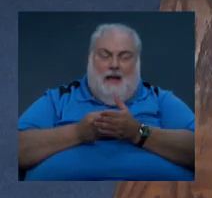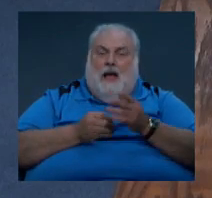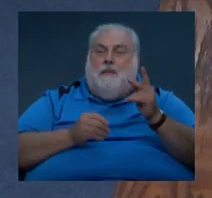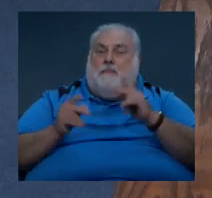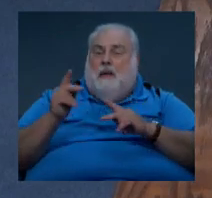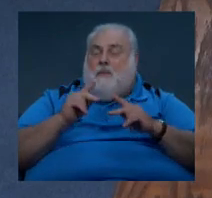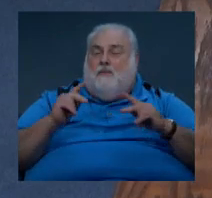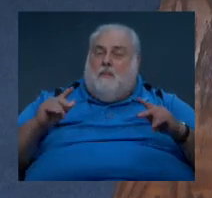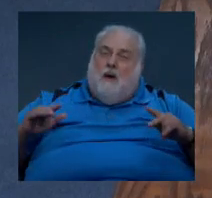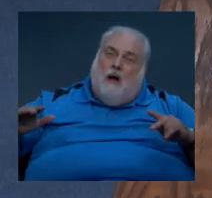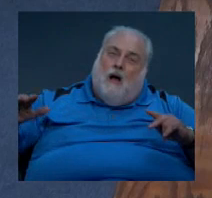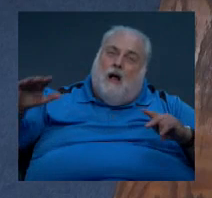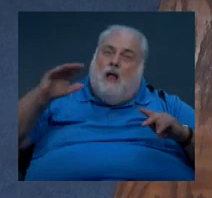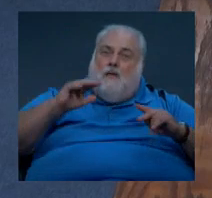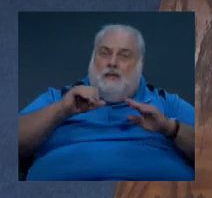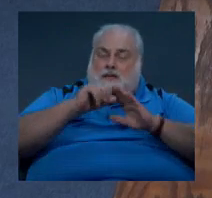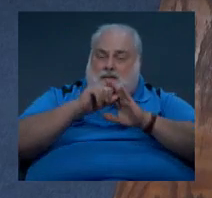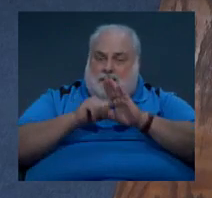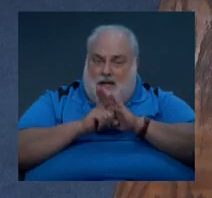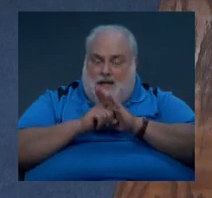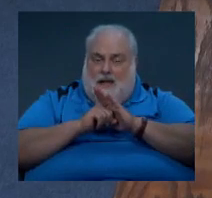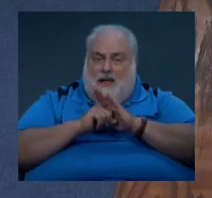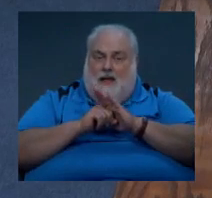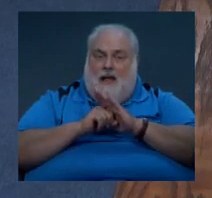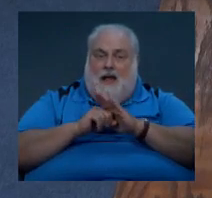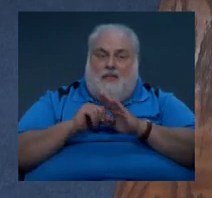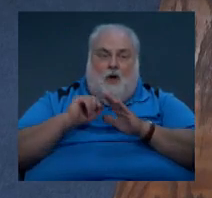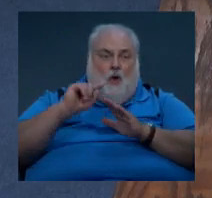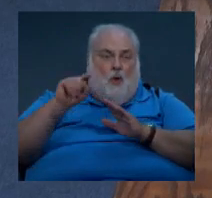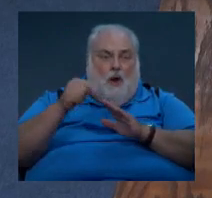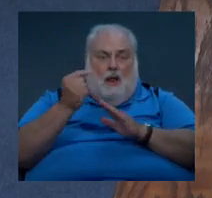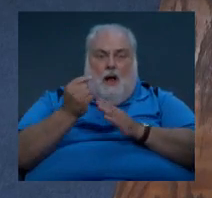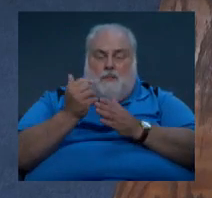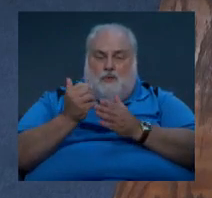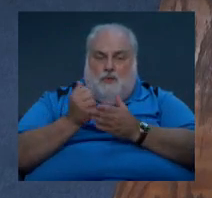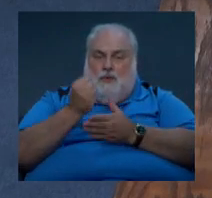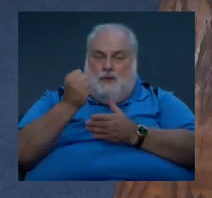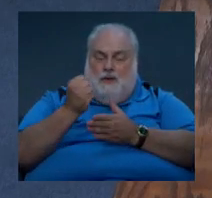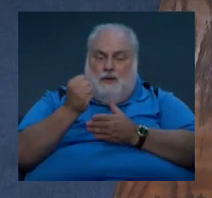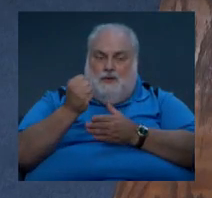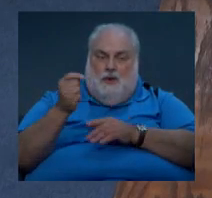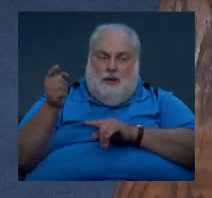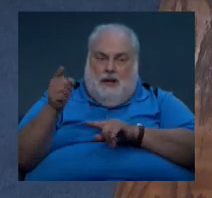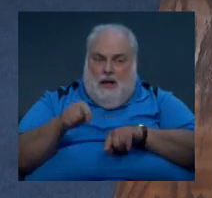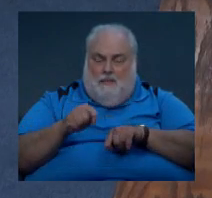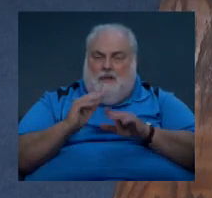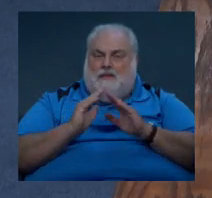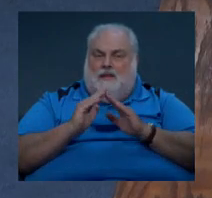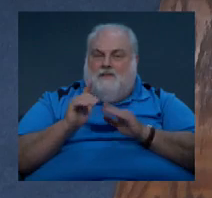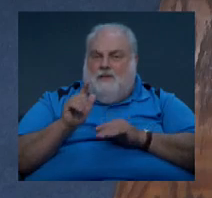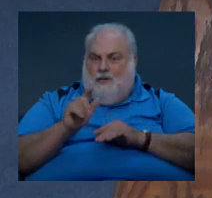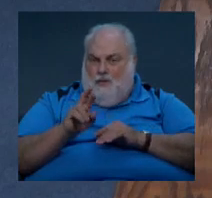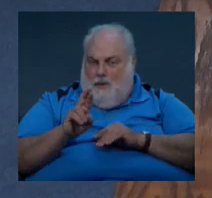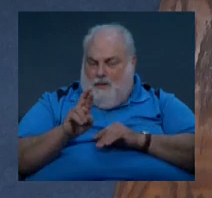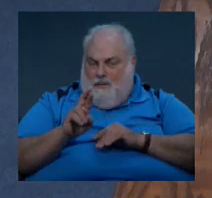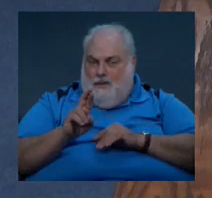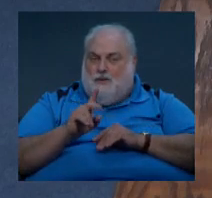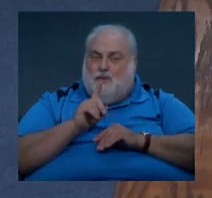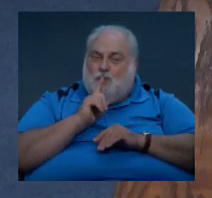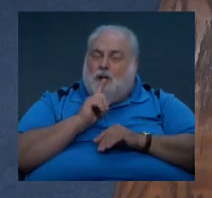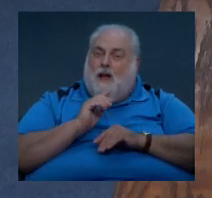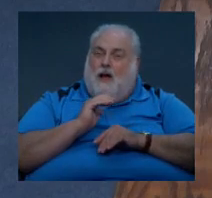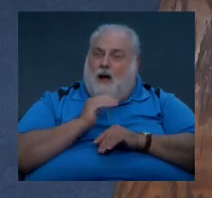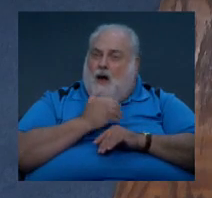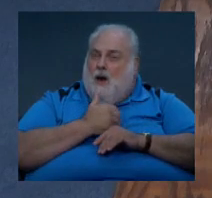people from all across the state, and oftentimes it's one of the only opportunities they have to come to the city of Little Rock. And I think it's really one of